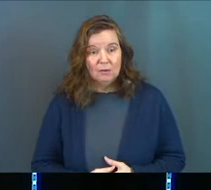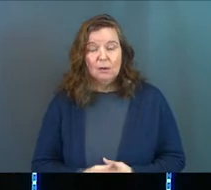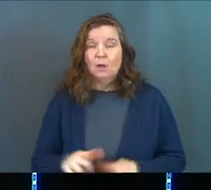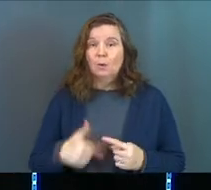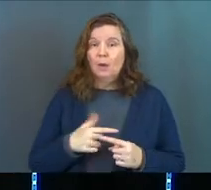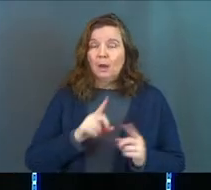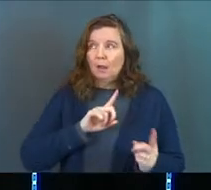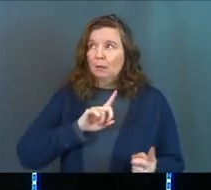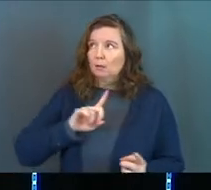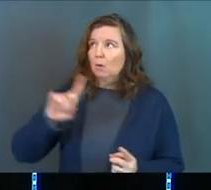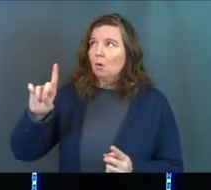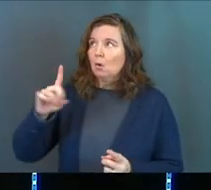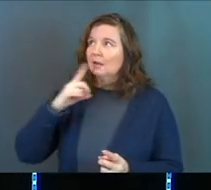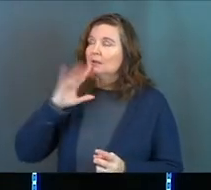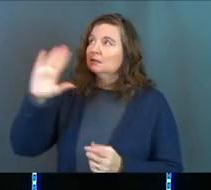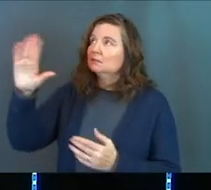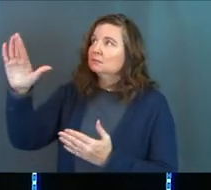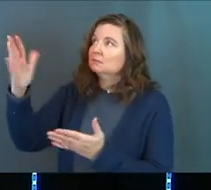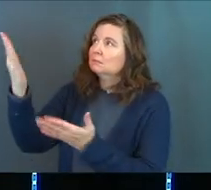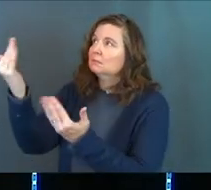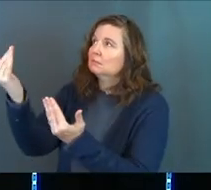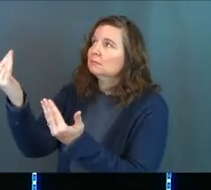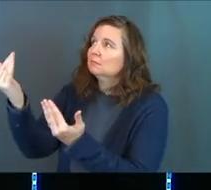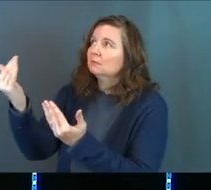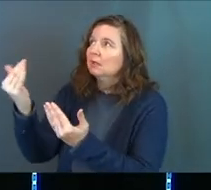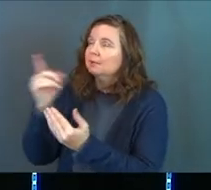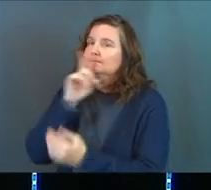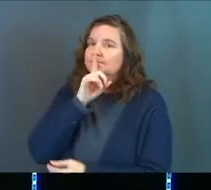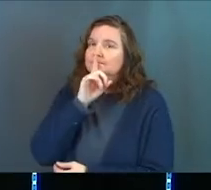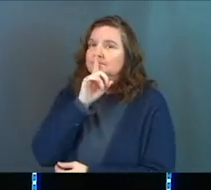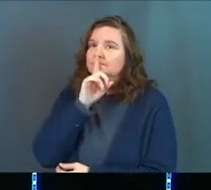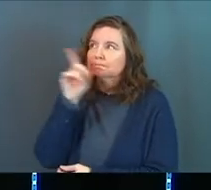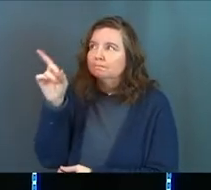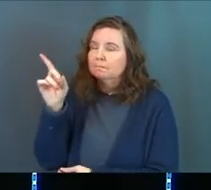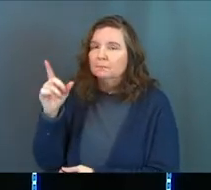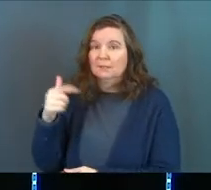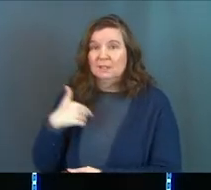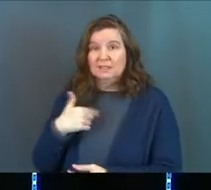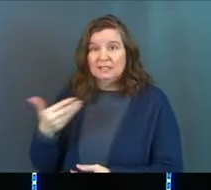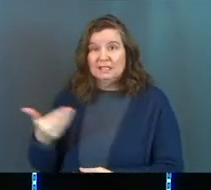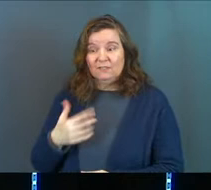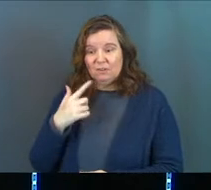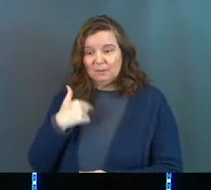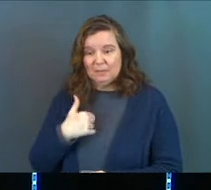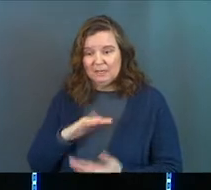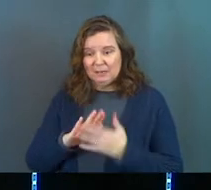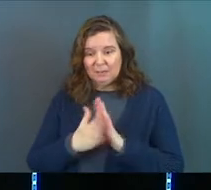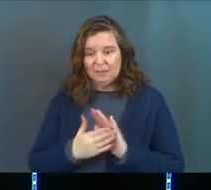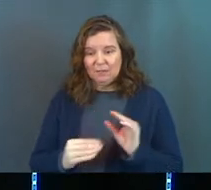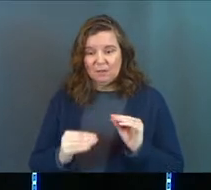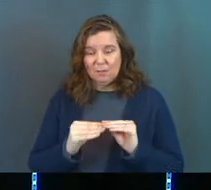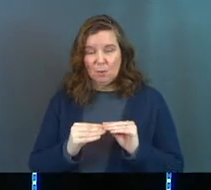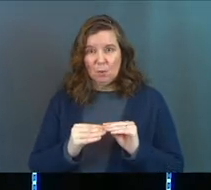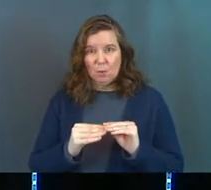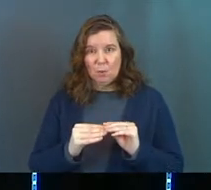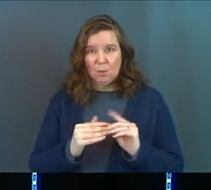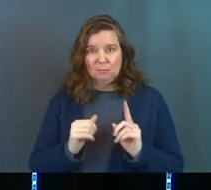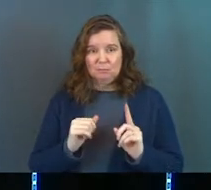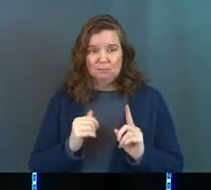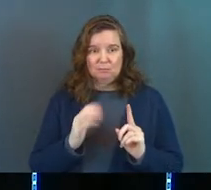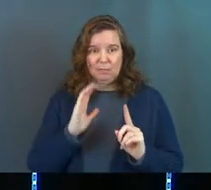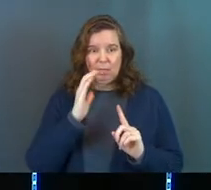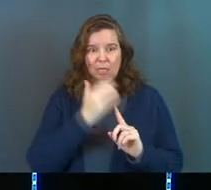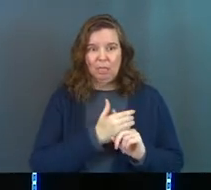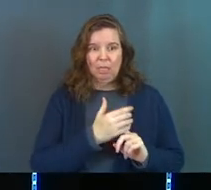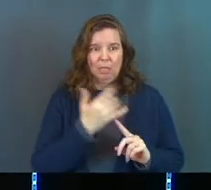And when I go and I say, speak, Lord, and he doesn't speak, is it just an invitation for me to become even more deluded than I already